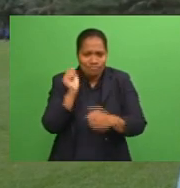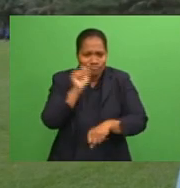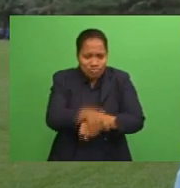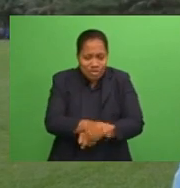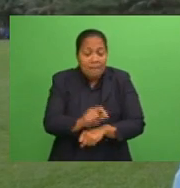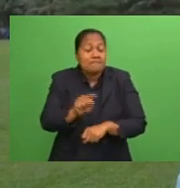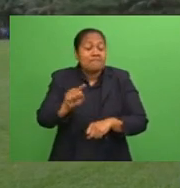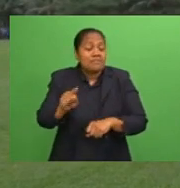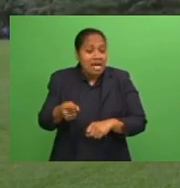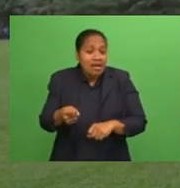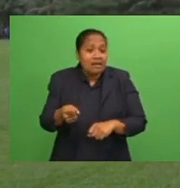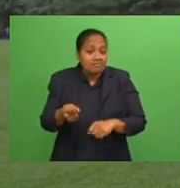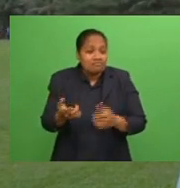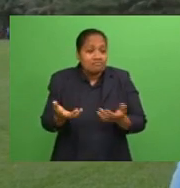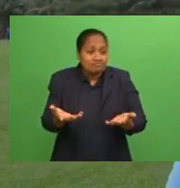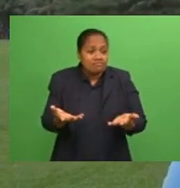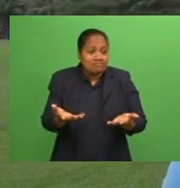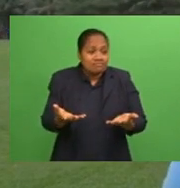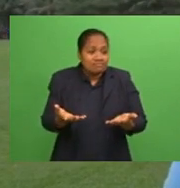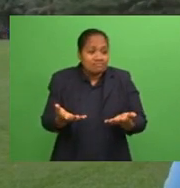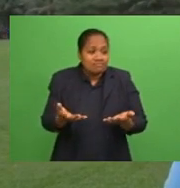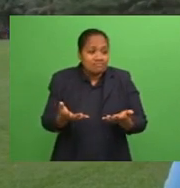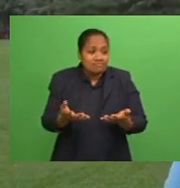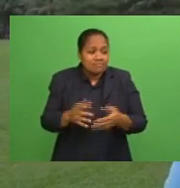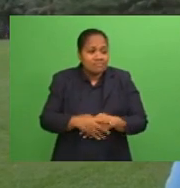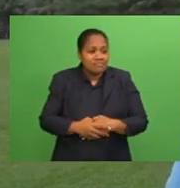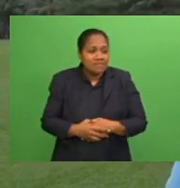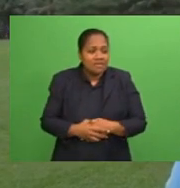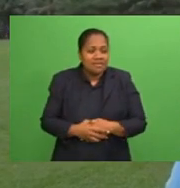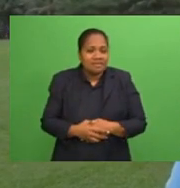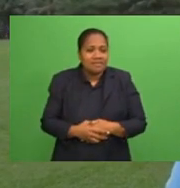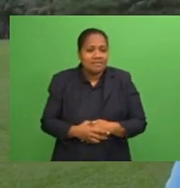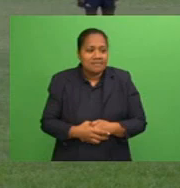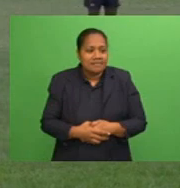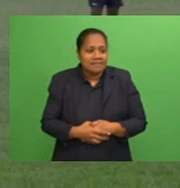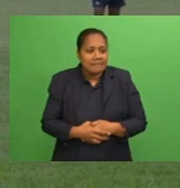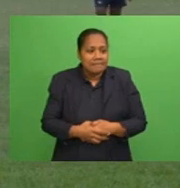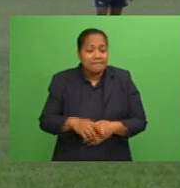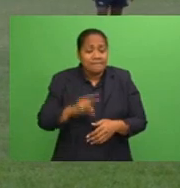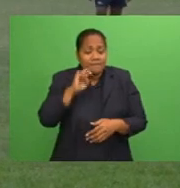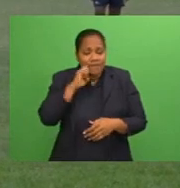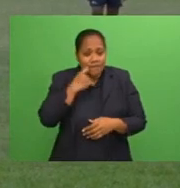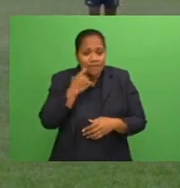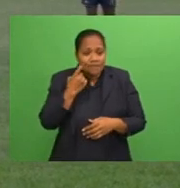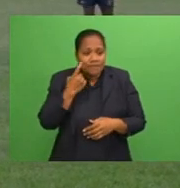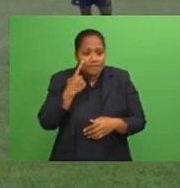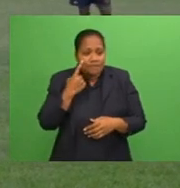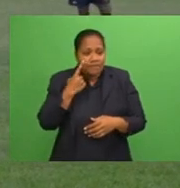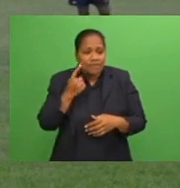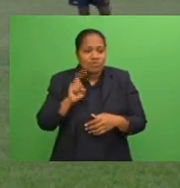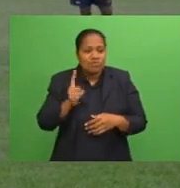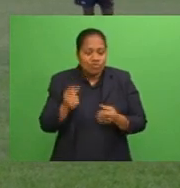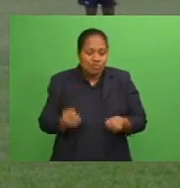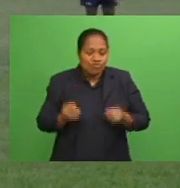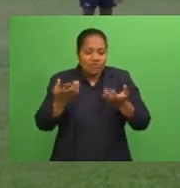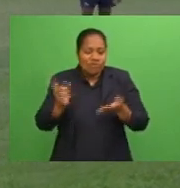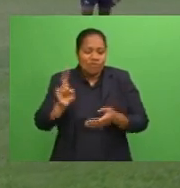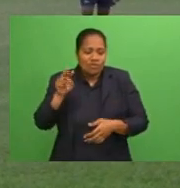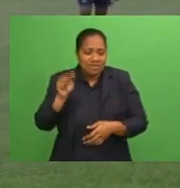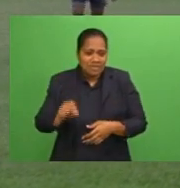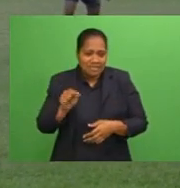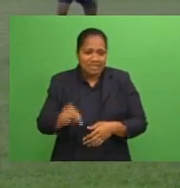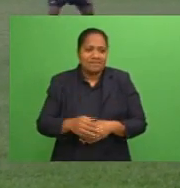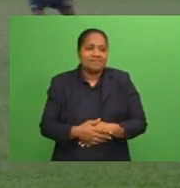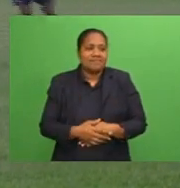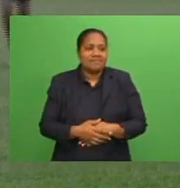come game time, we'll provide what's needed. Suva will take on Nanranga in the opening round of the